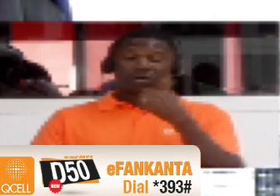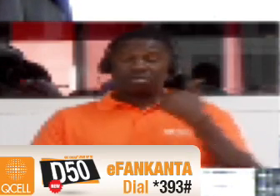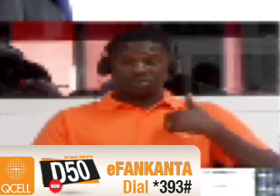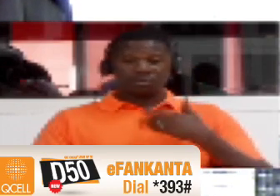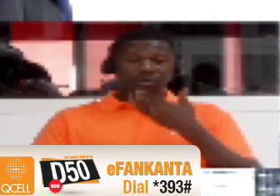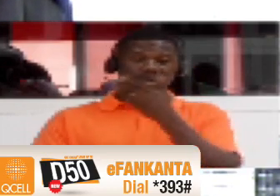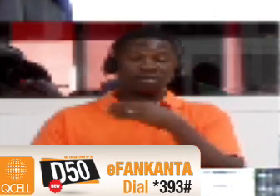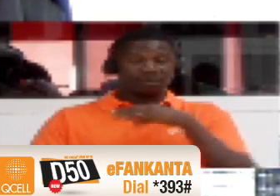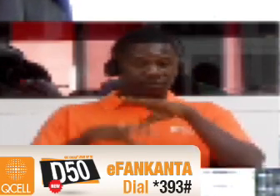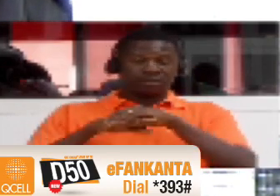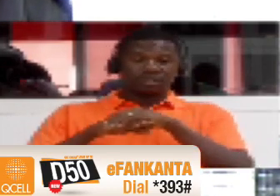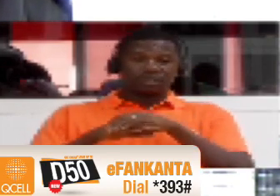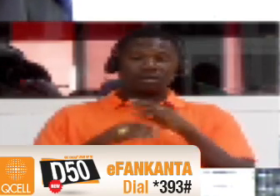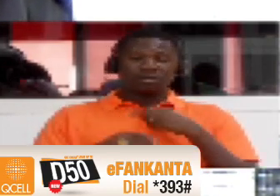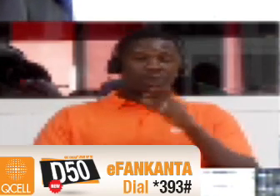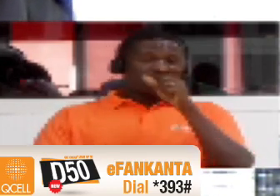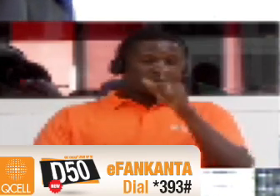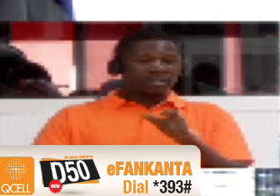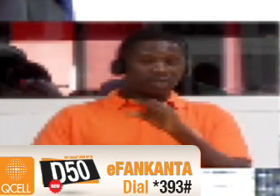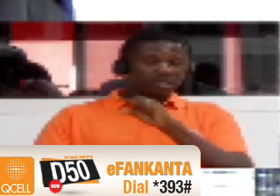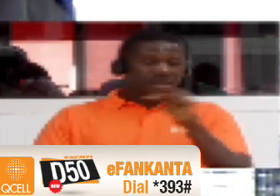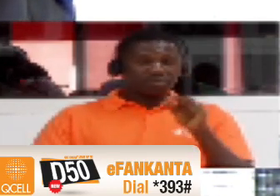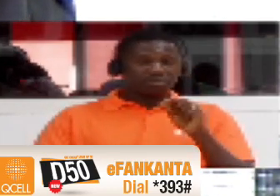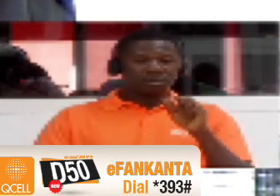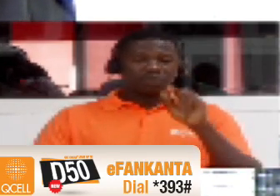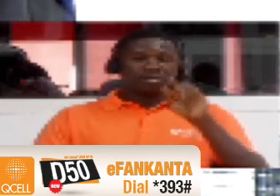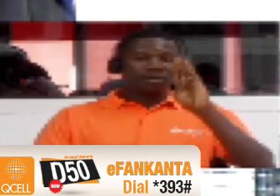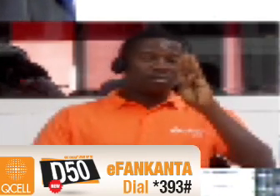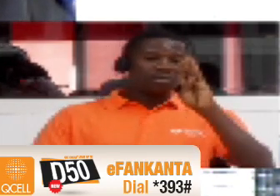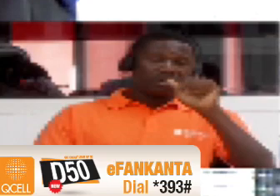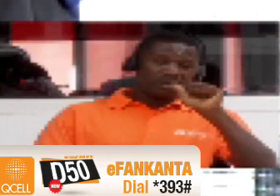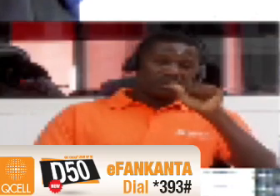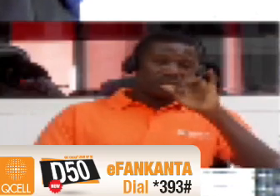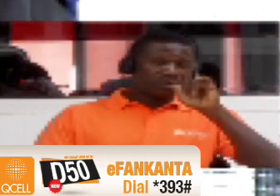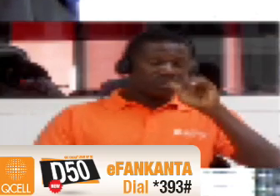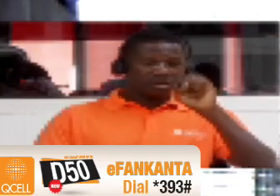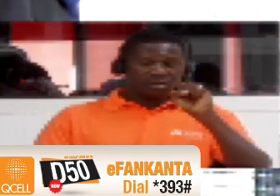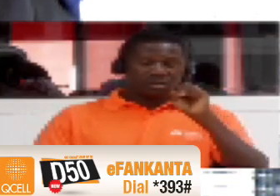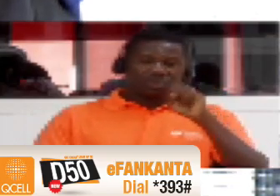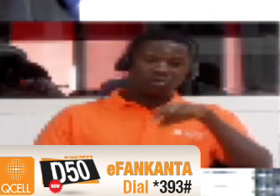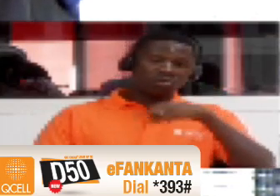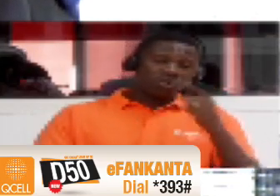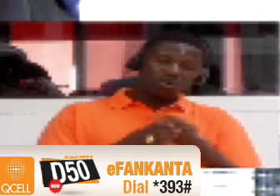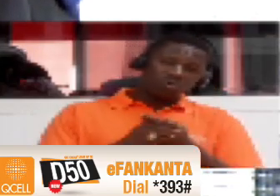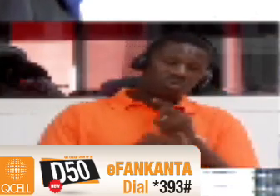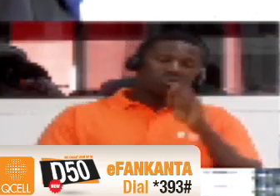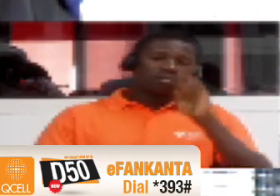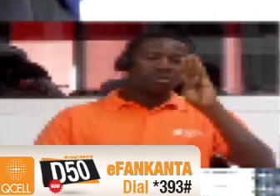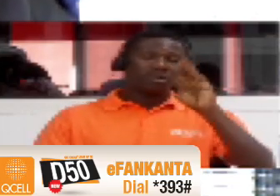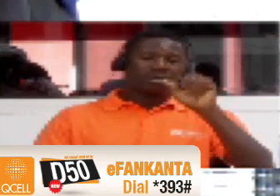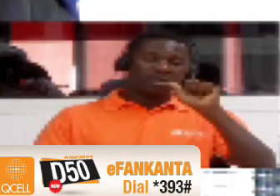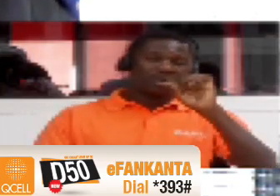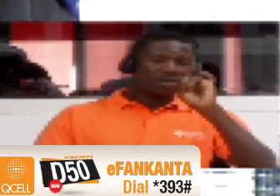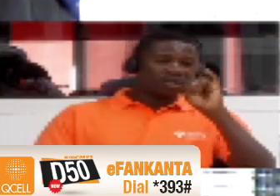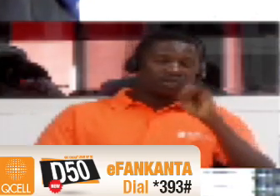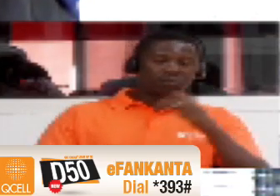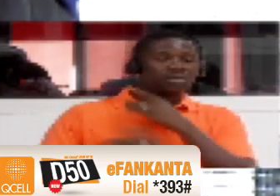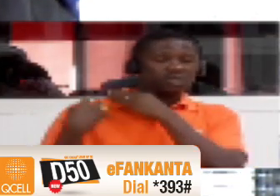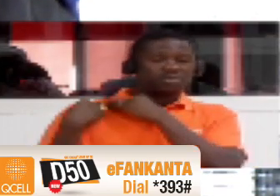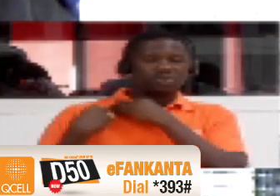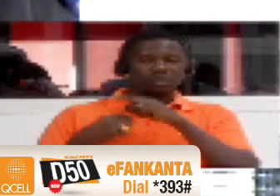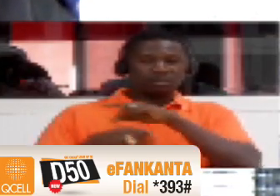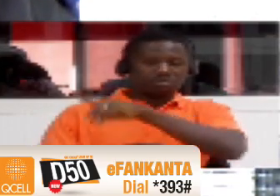people there, our friends. There was one they called Bay Obai. Time of Olebe Marad in jail. He was the one in charge of the